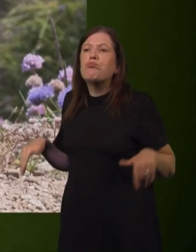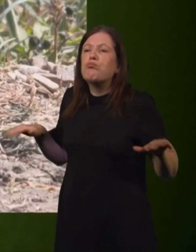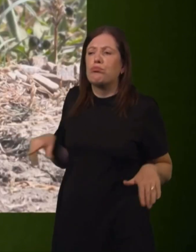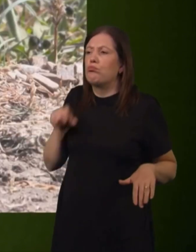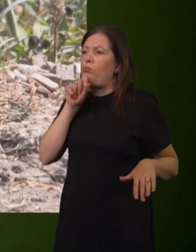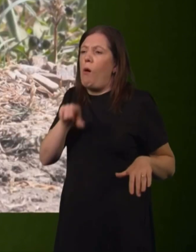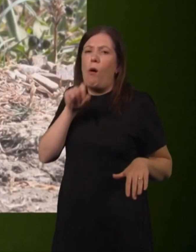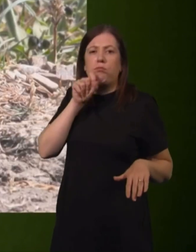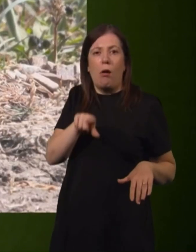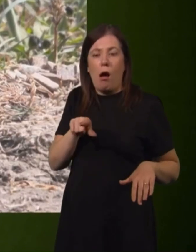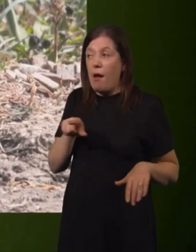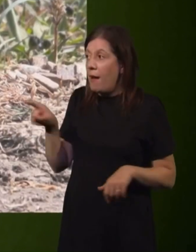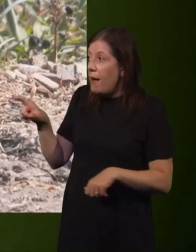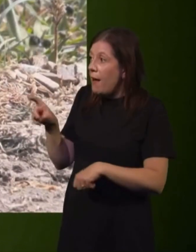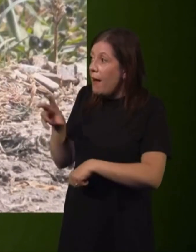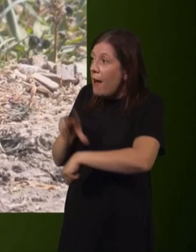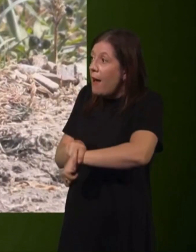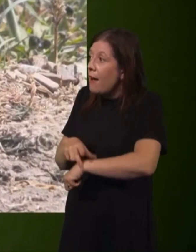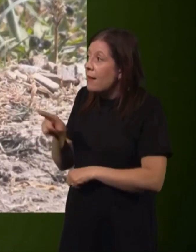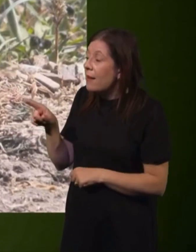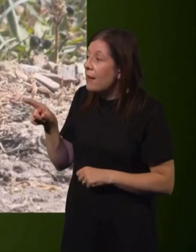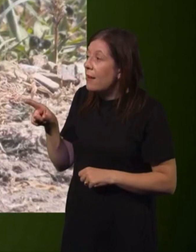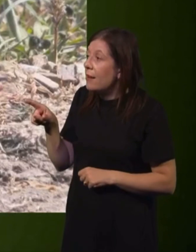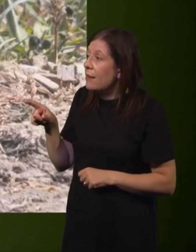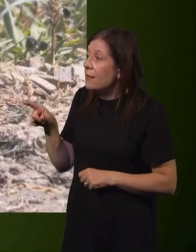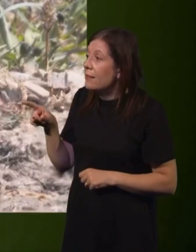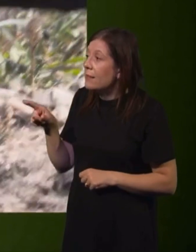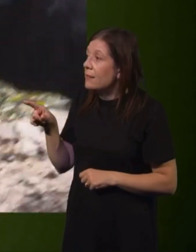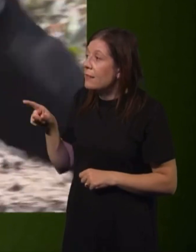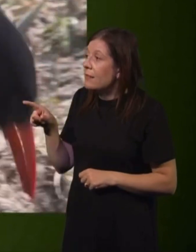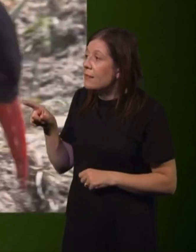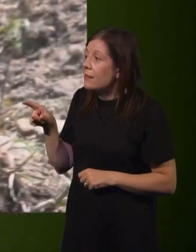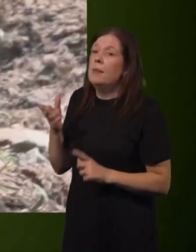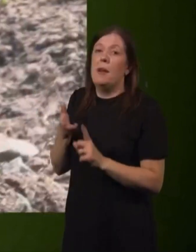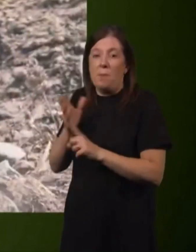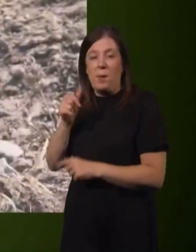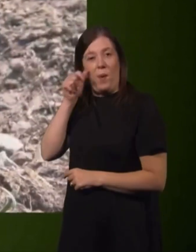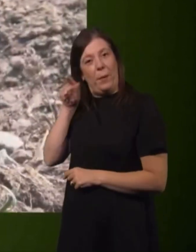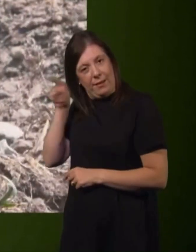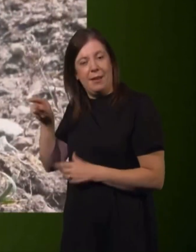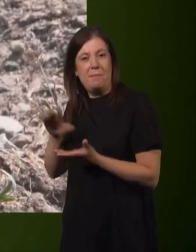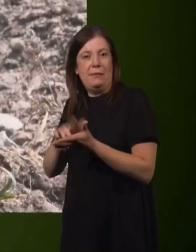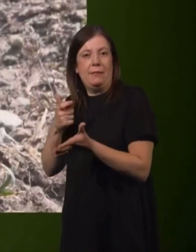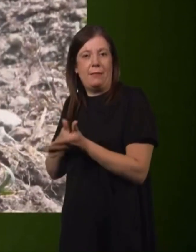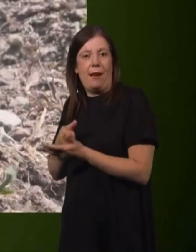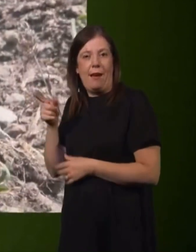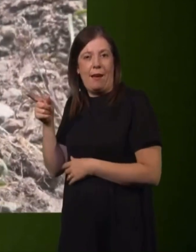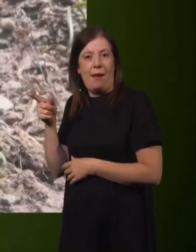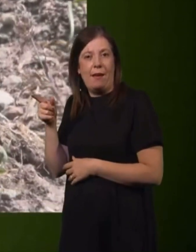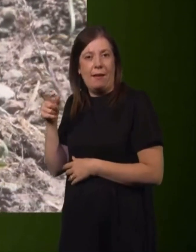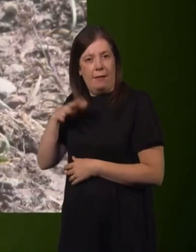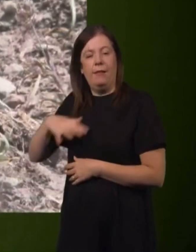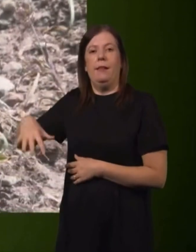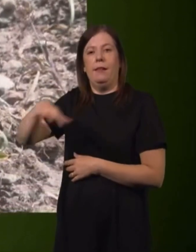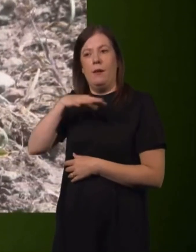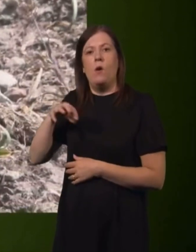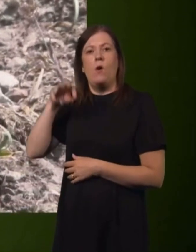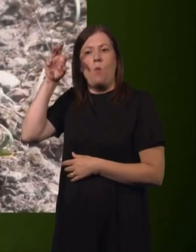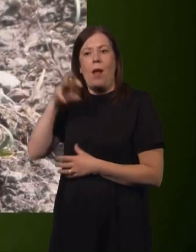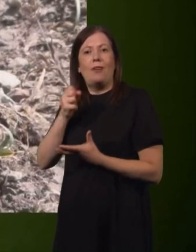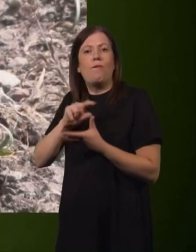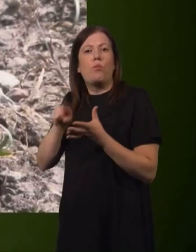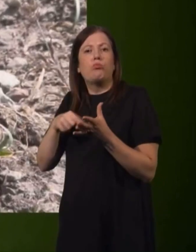foraging, but you can see those colour rings there on his legs. And that is part of a project called Cross and Stratford Welsh Chough Project.